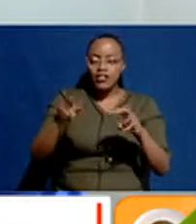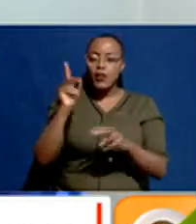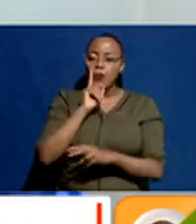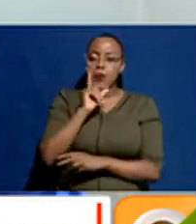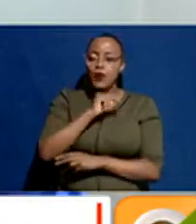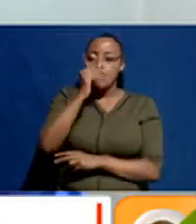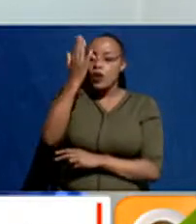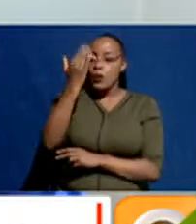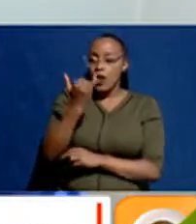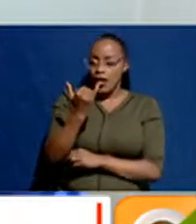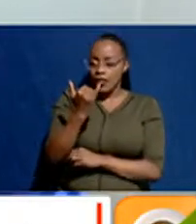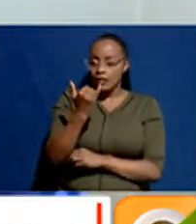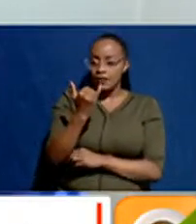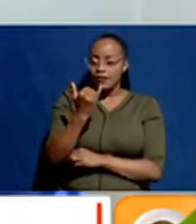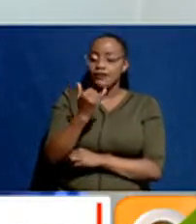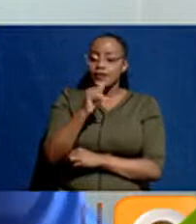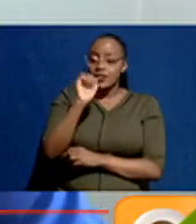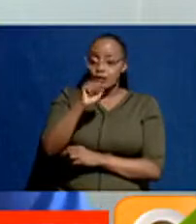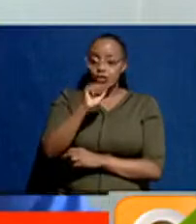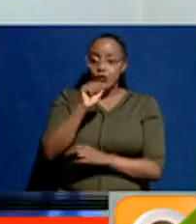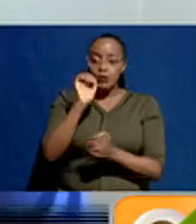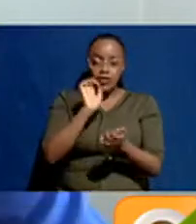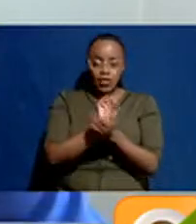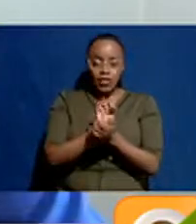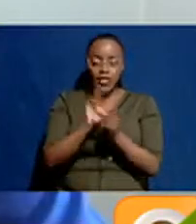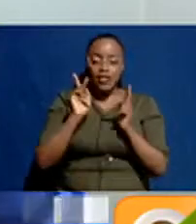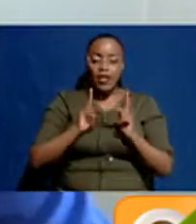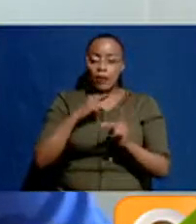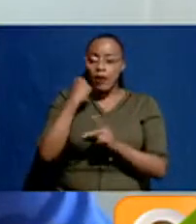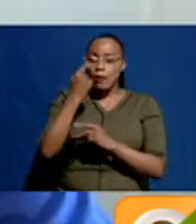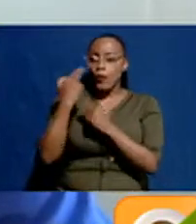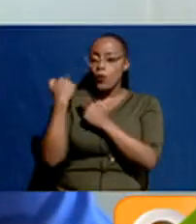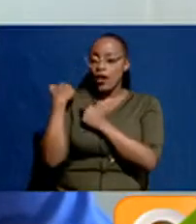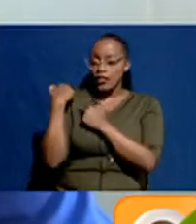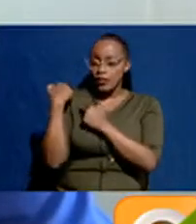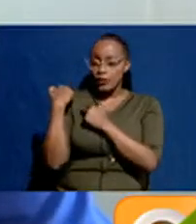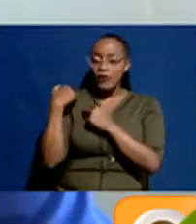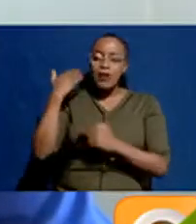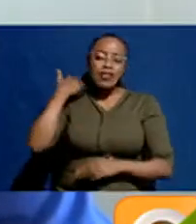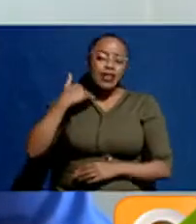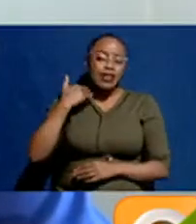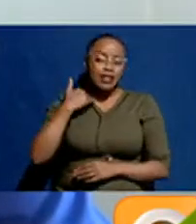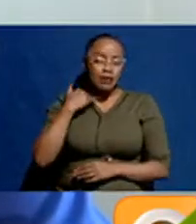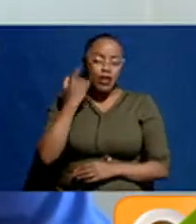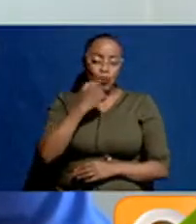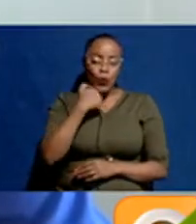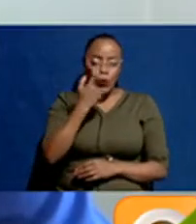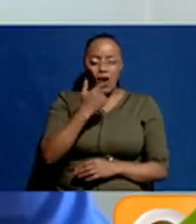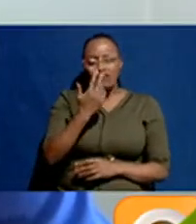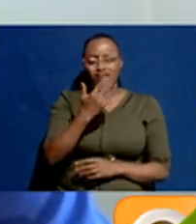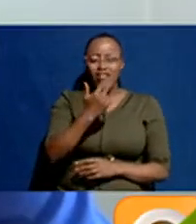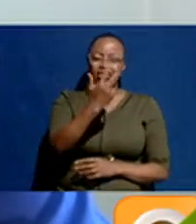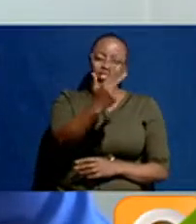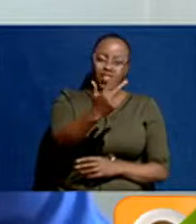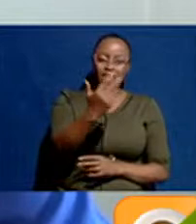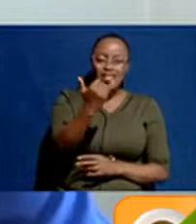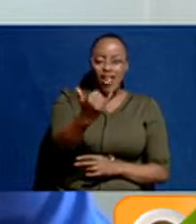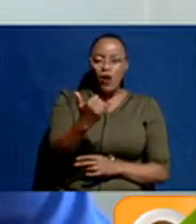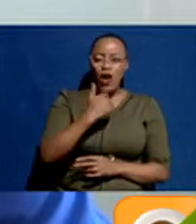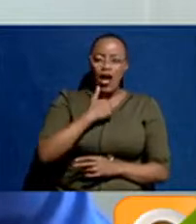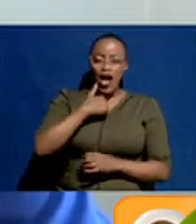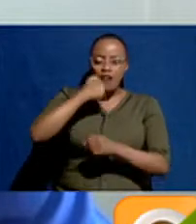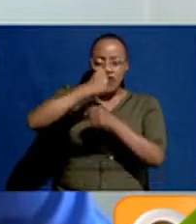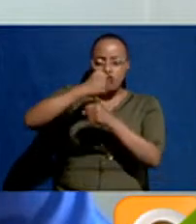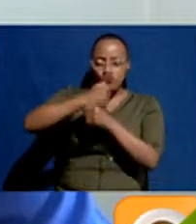that we can arrest the perpetrators. The criminals were about three and we are now carrying